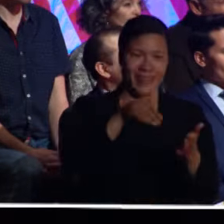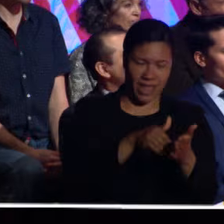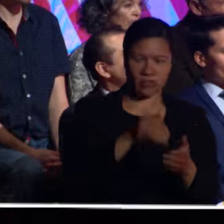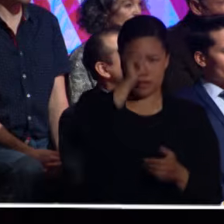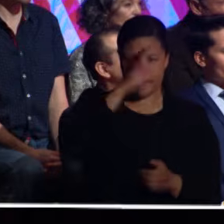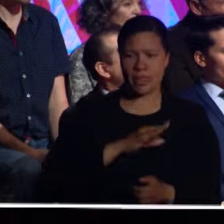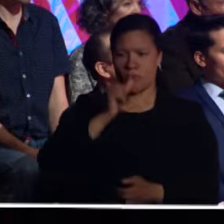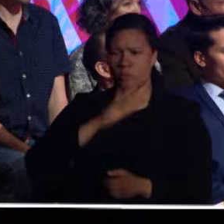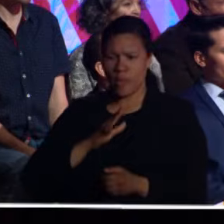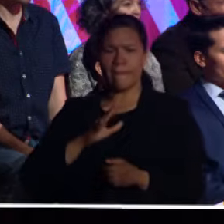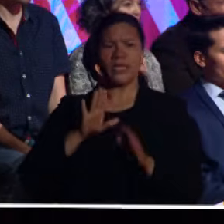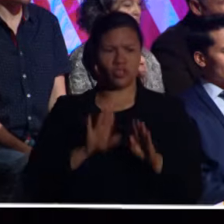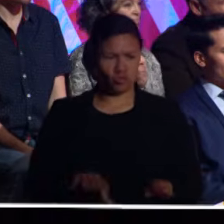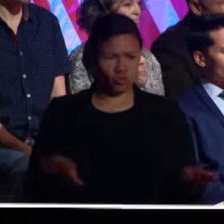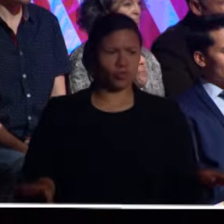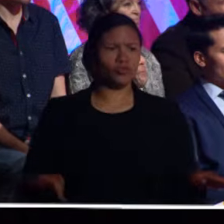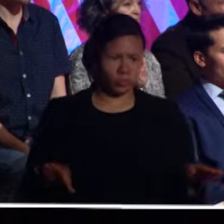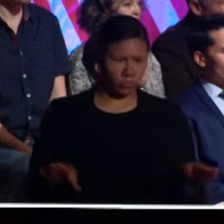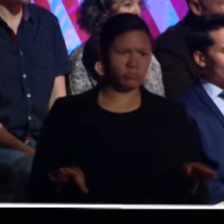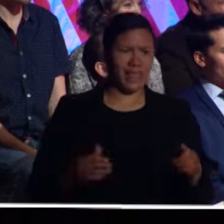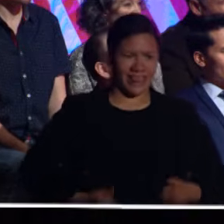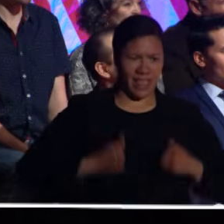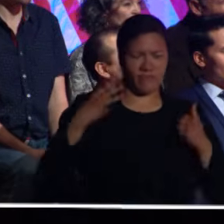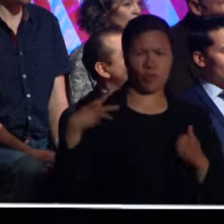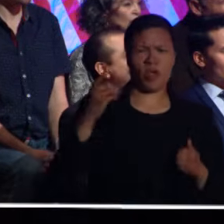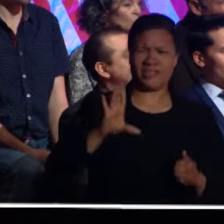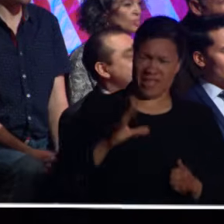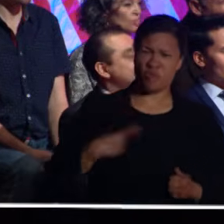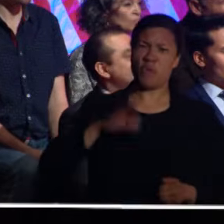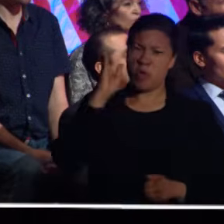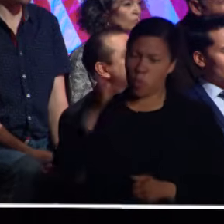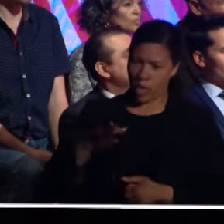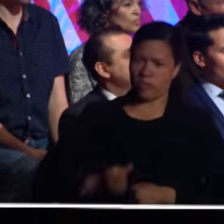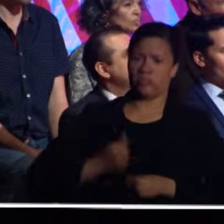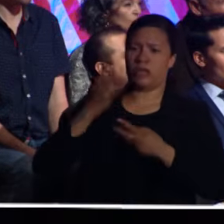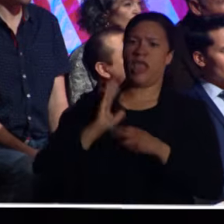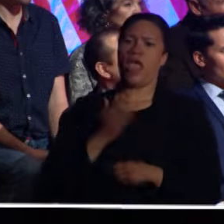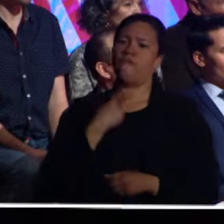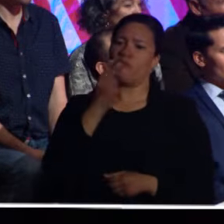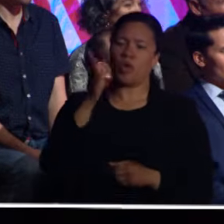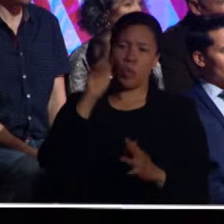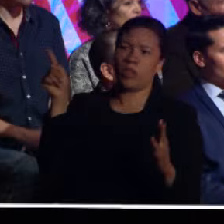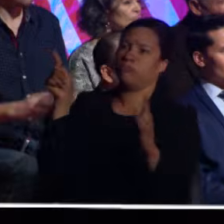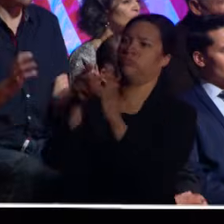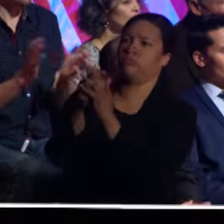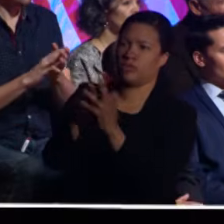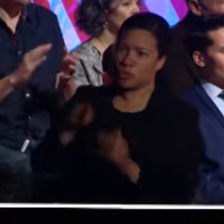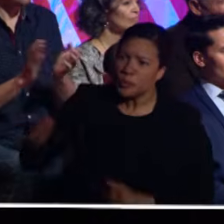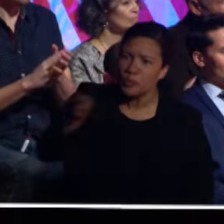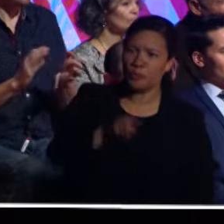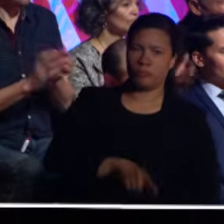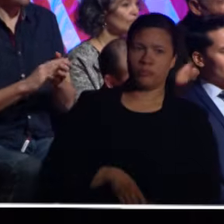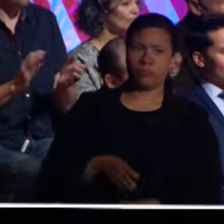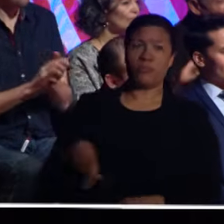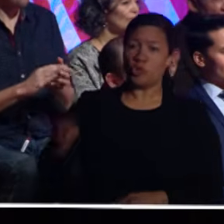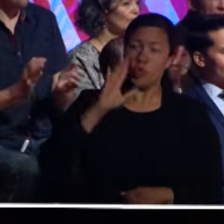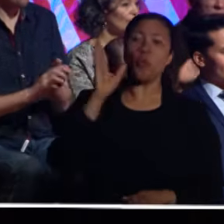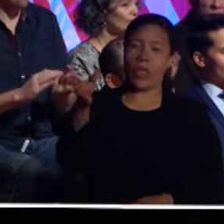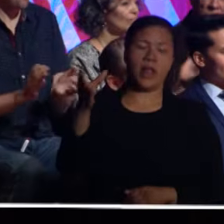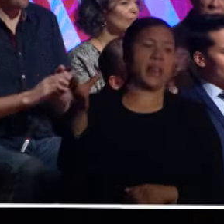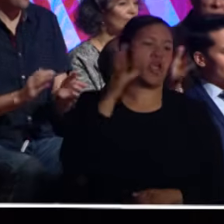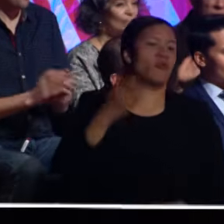DC home, we will have a voice, and you will hear us. You will hear